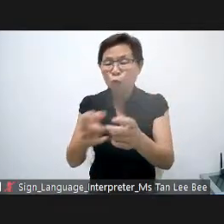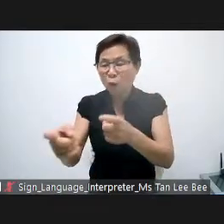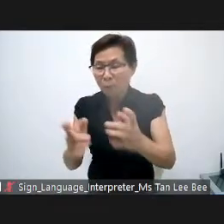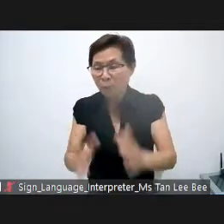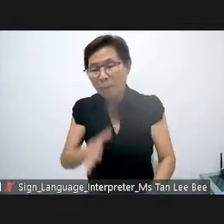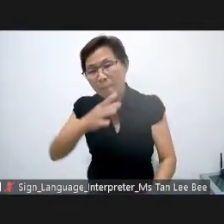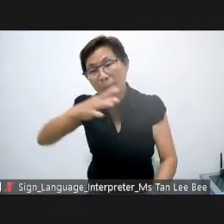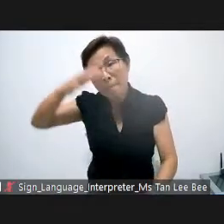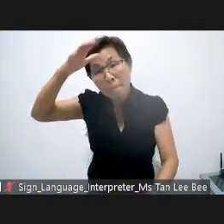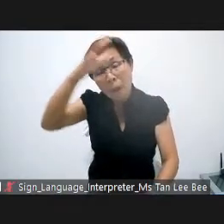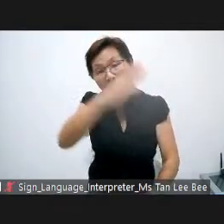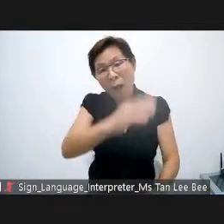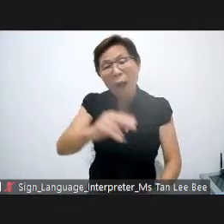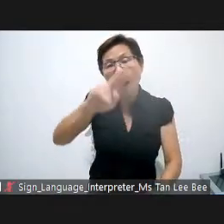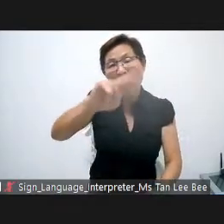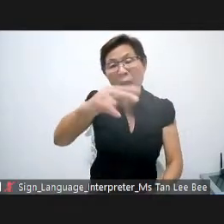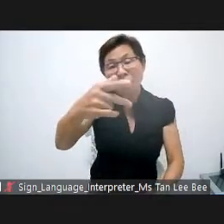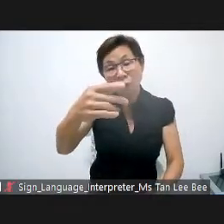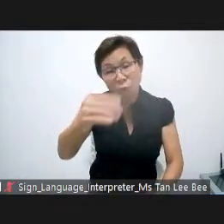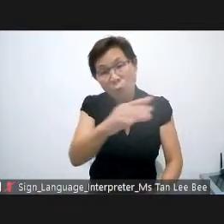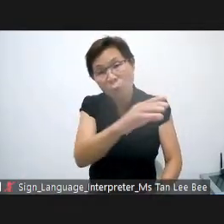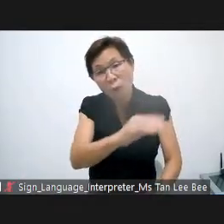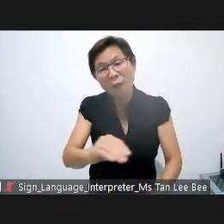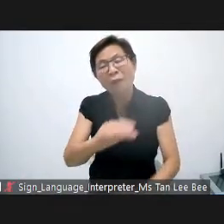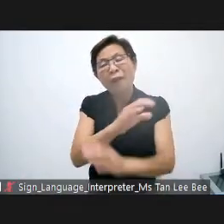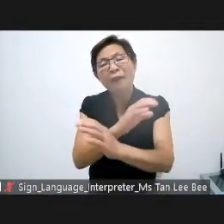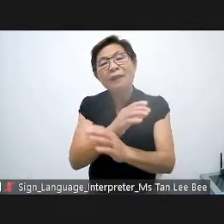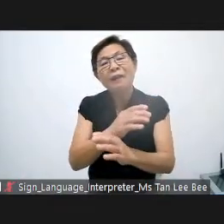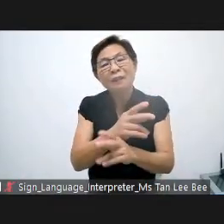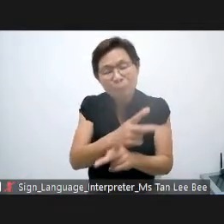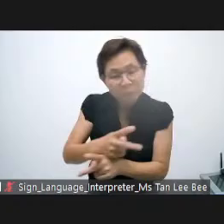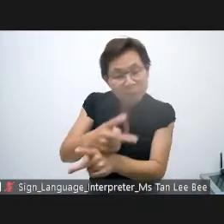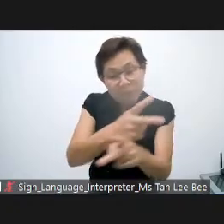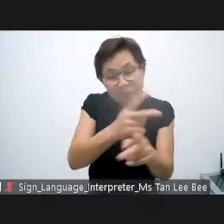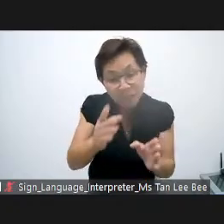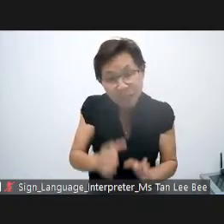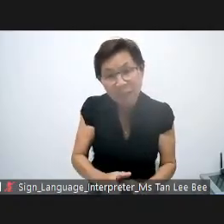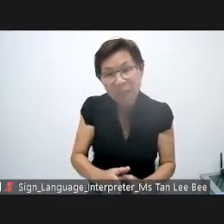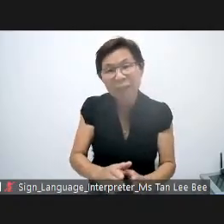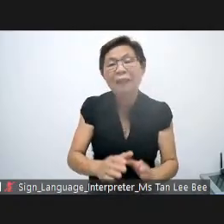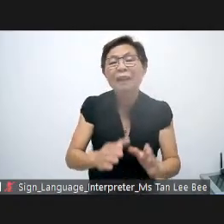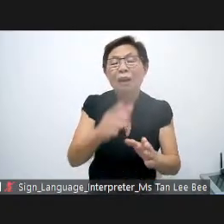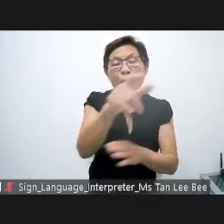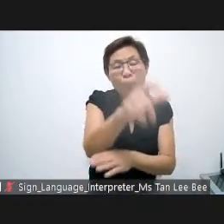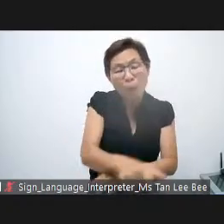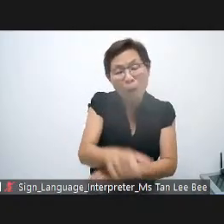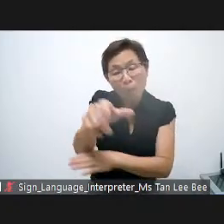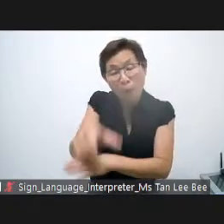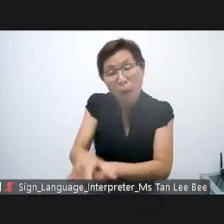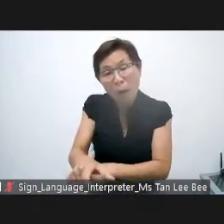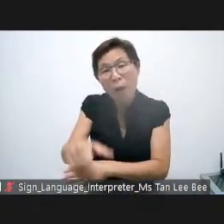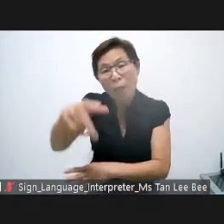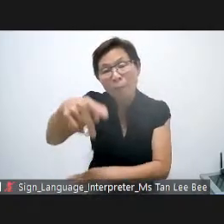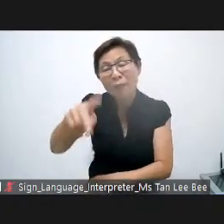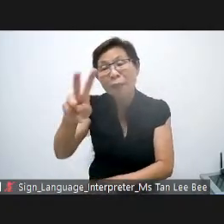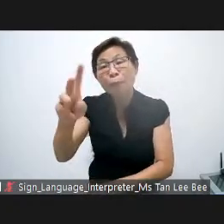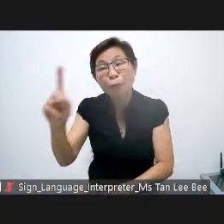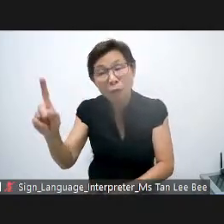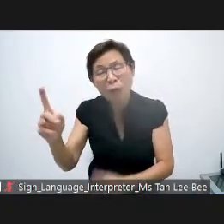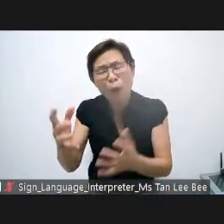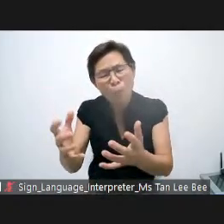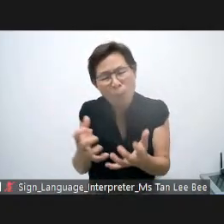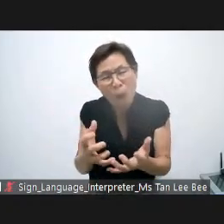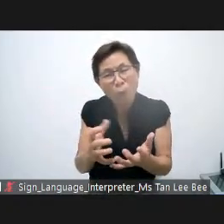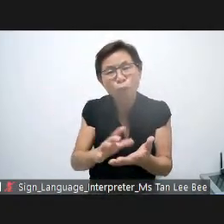parents, NGOs, and caregivers of learners with disabilities who are keen to boost